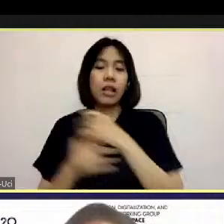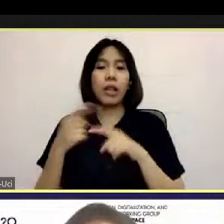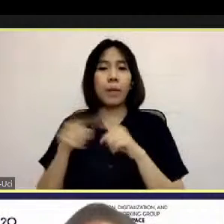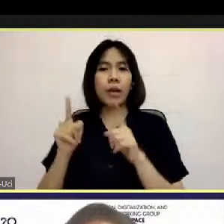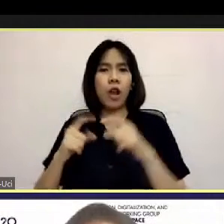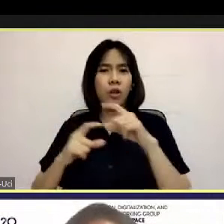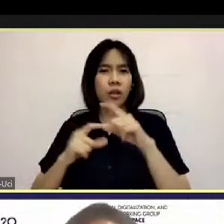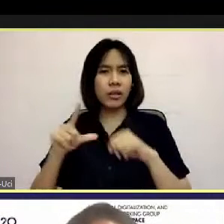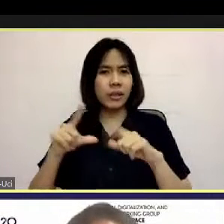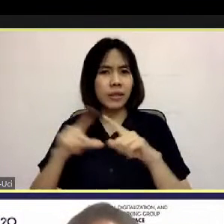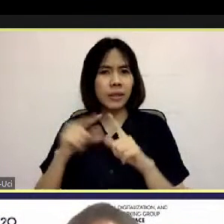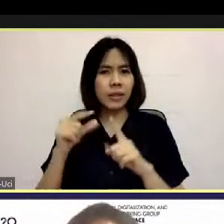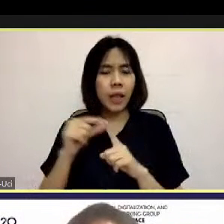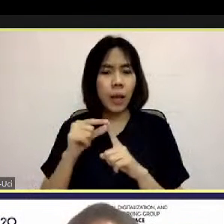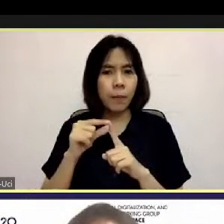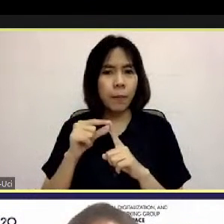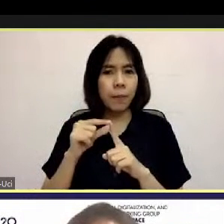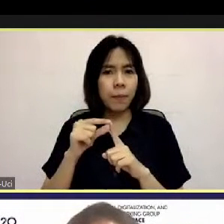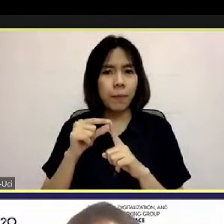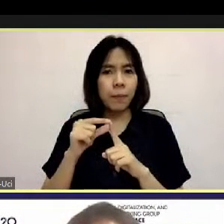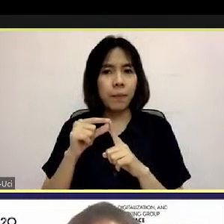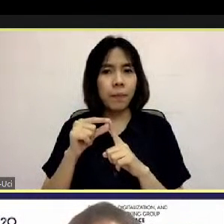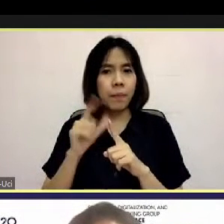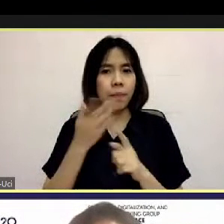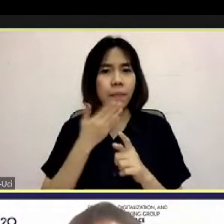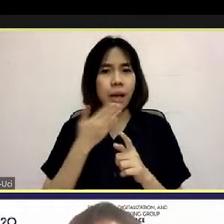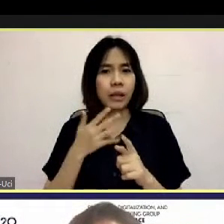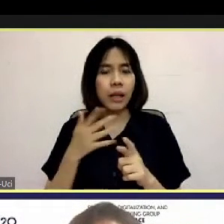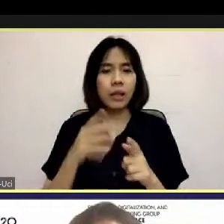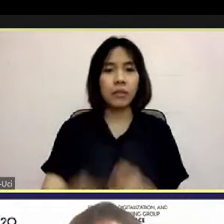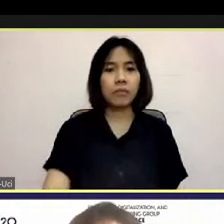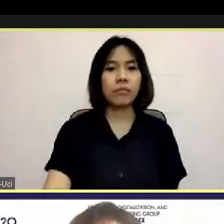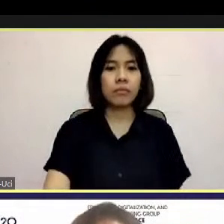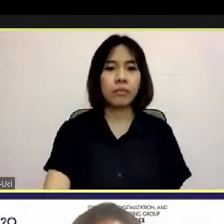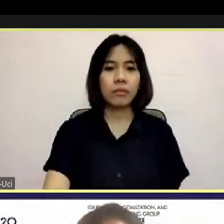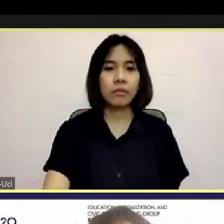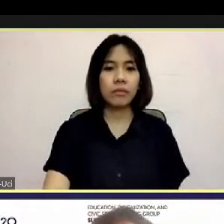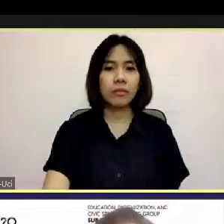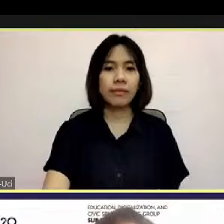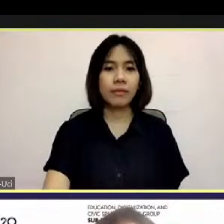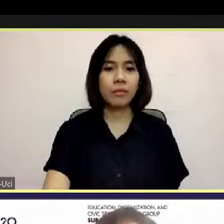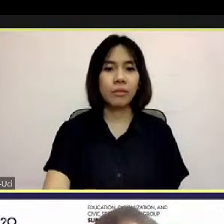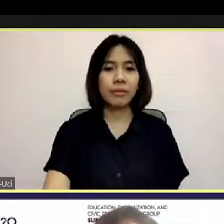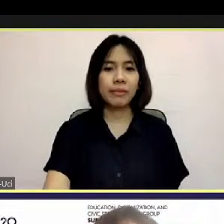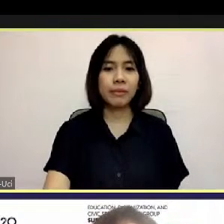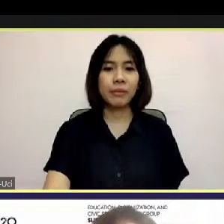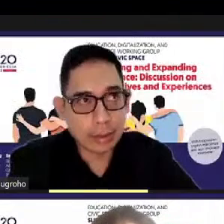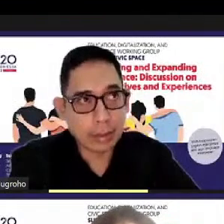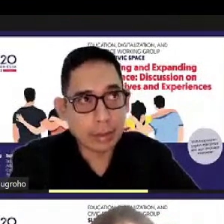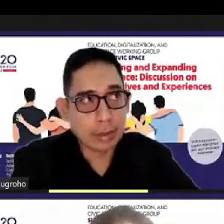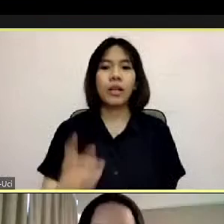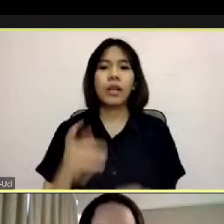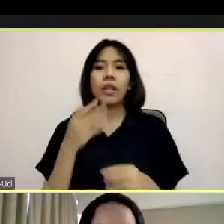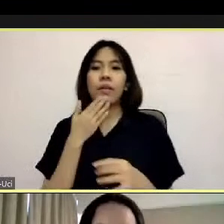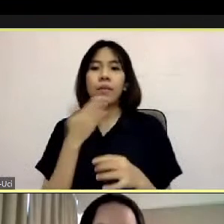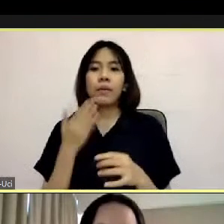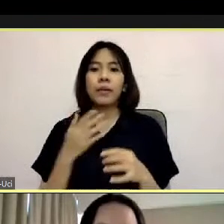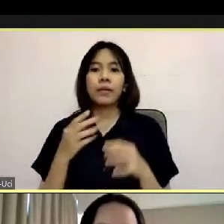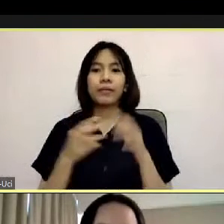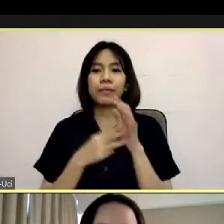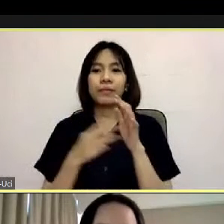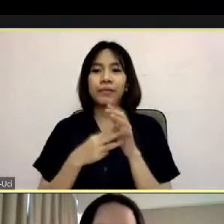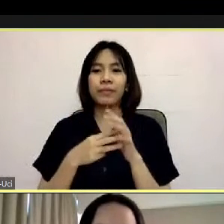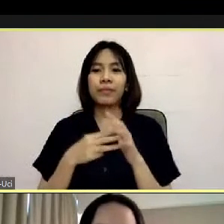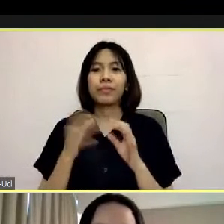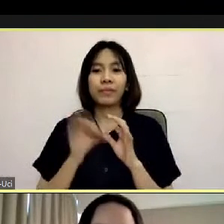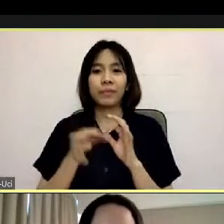non-state actors. But for the Slack, it is narrowing in different actors. But even though we know that almost